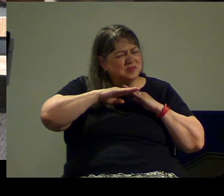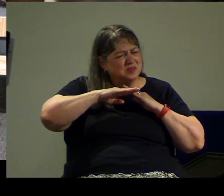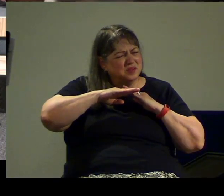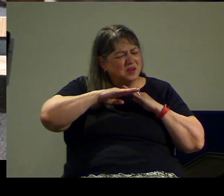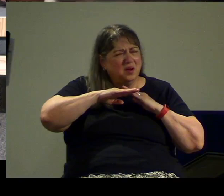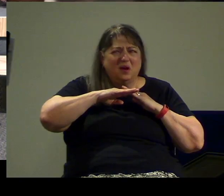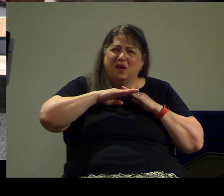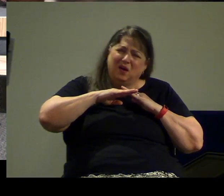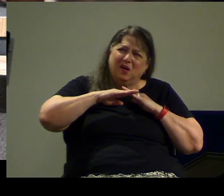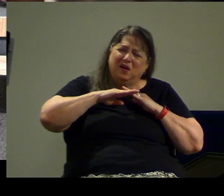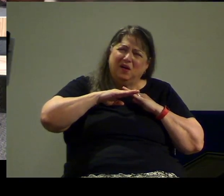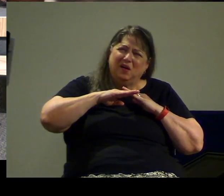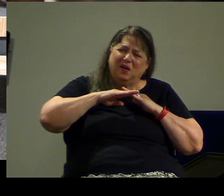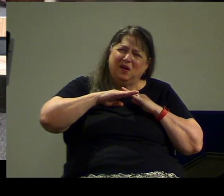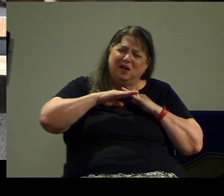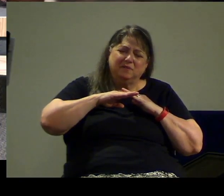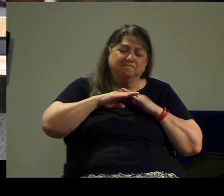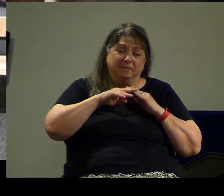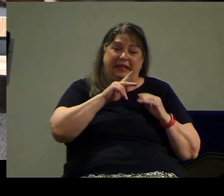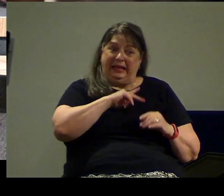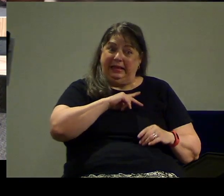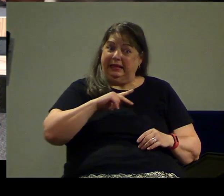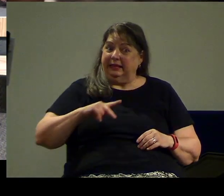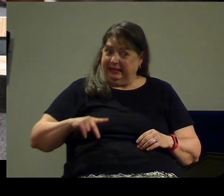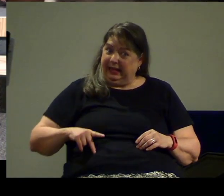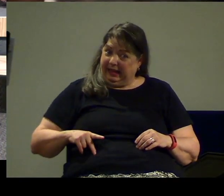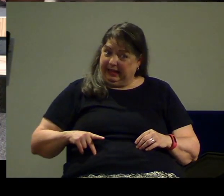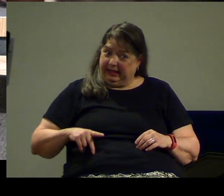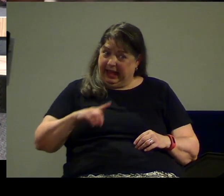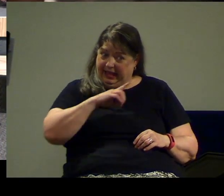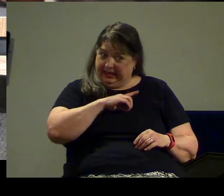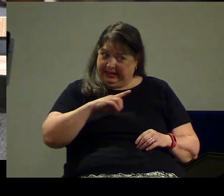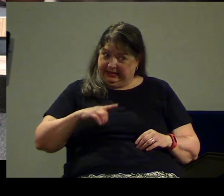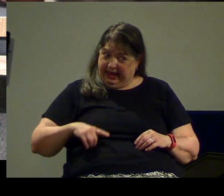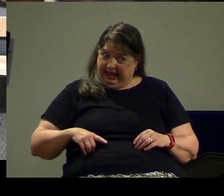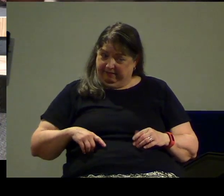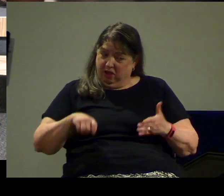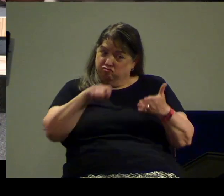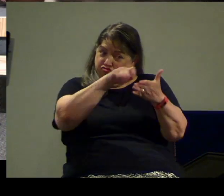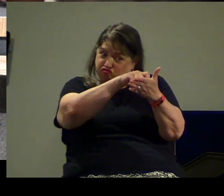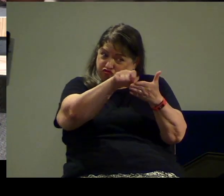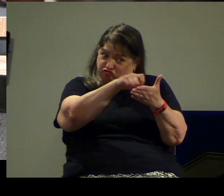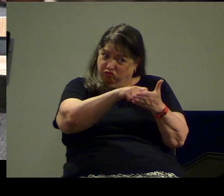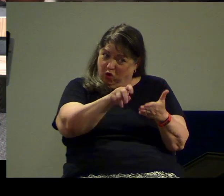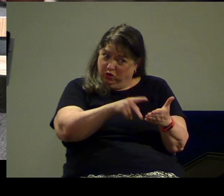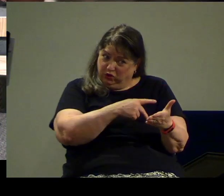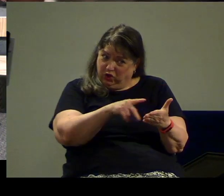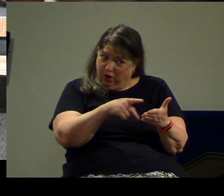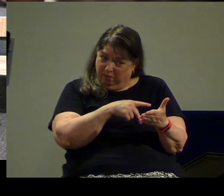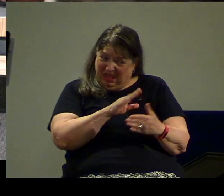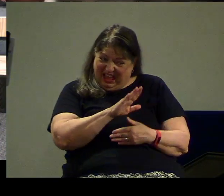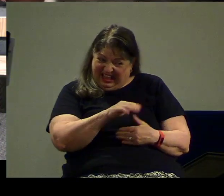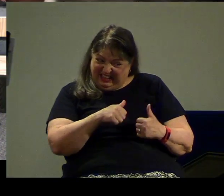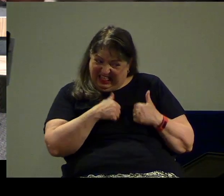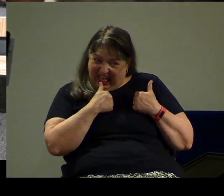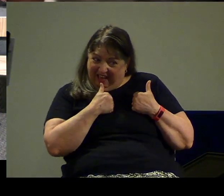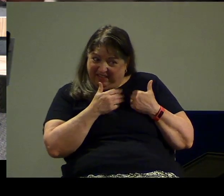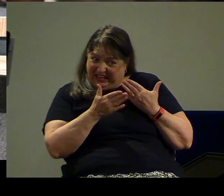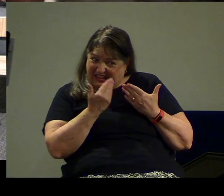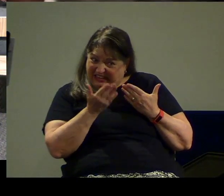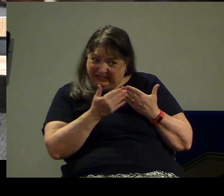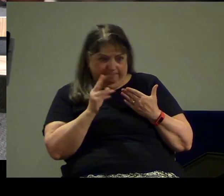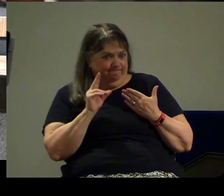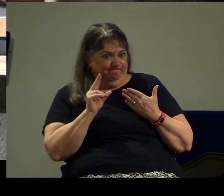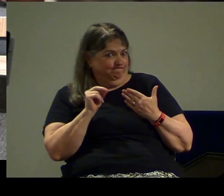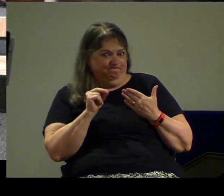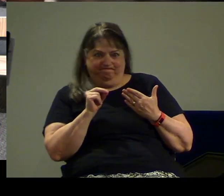In this psalm, David, you know, King David did not have a pleasant life. He was